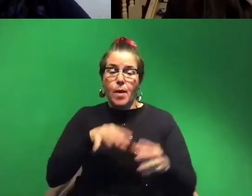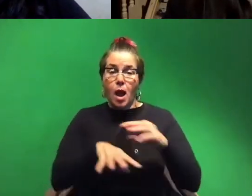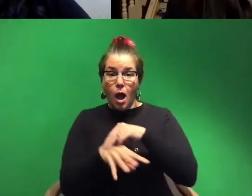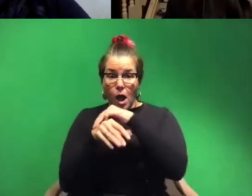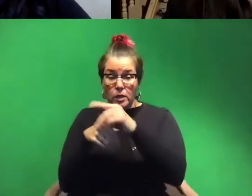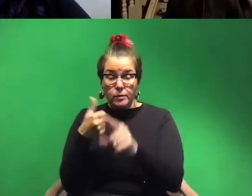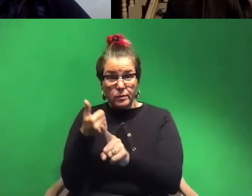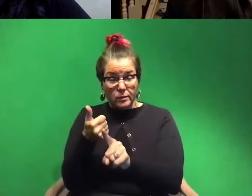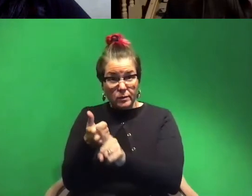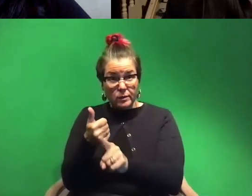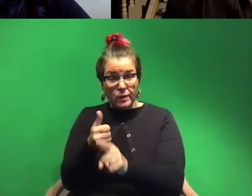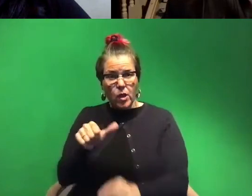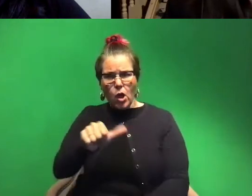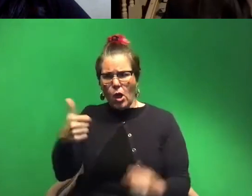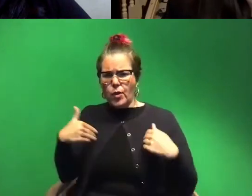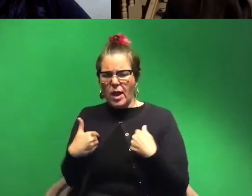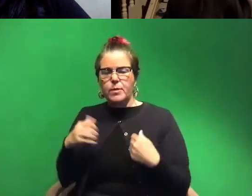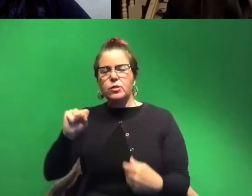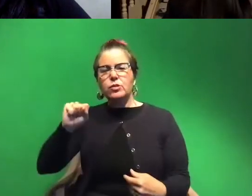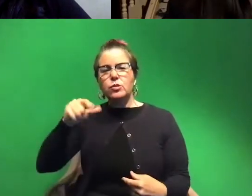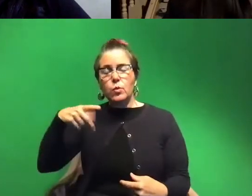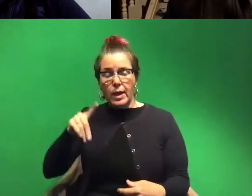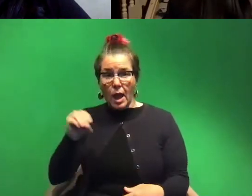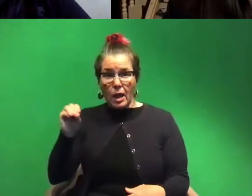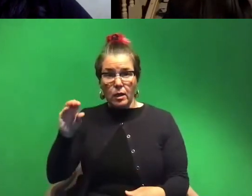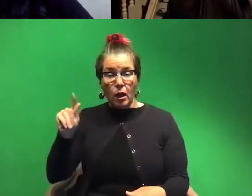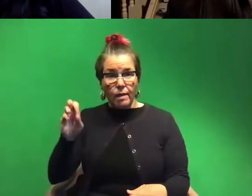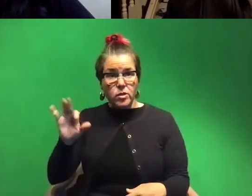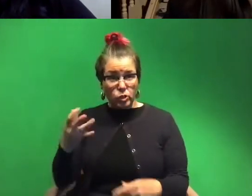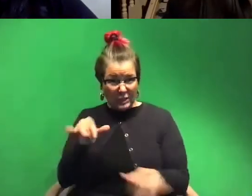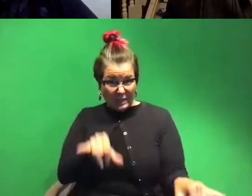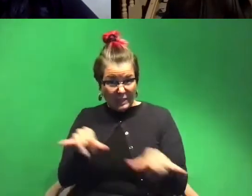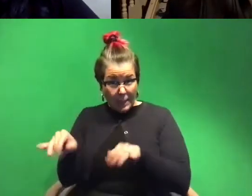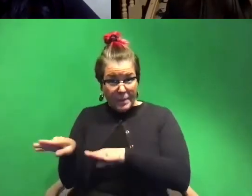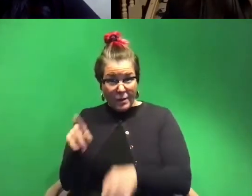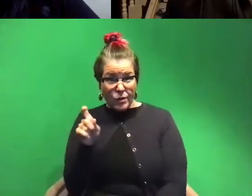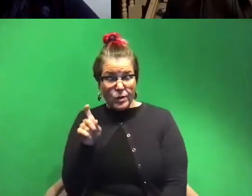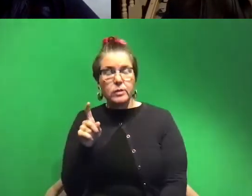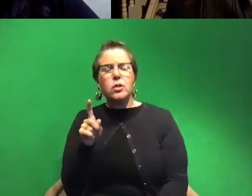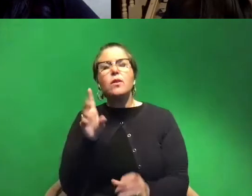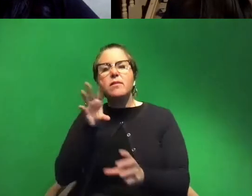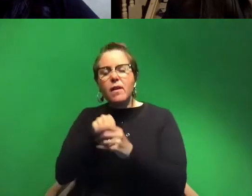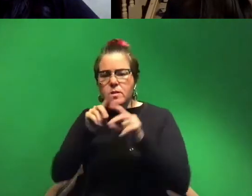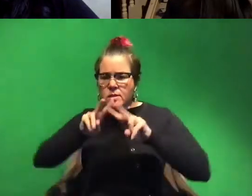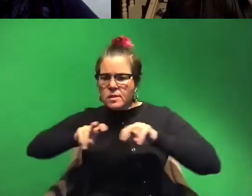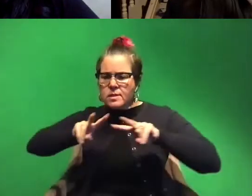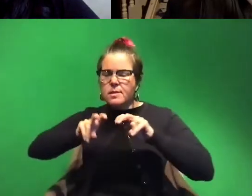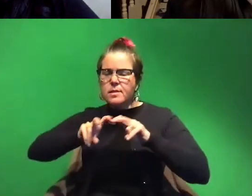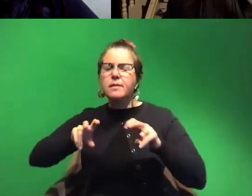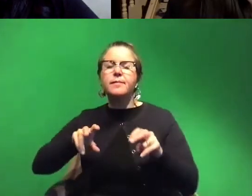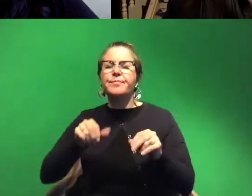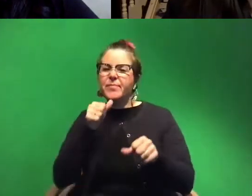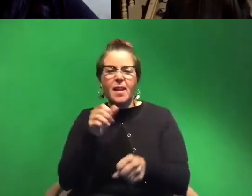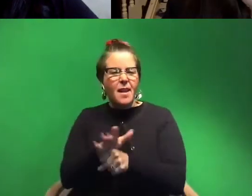other animals like squid and cuttlefish also see this behavior? And when we started getting into it, the one thing we ran up against is there's just not